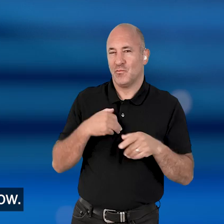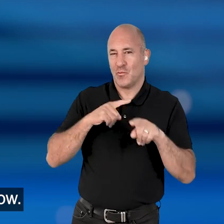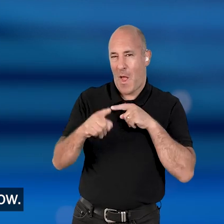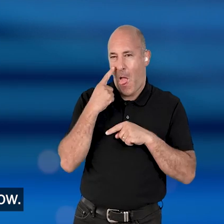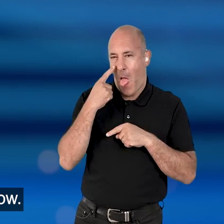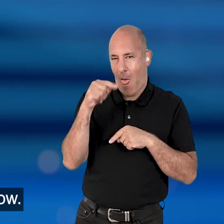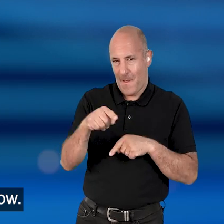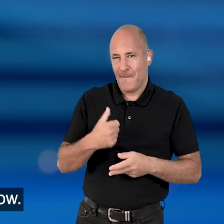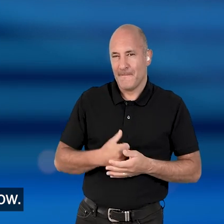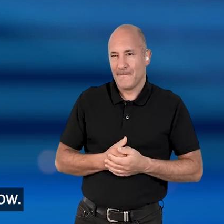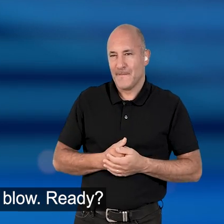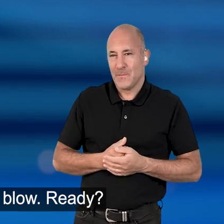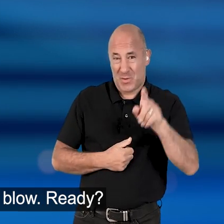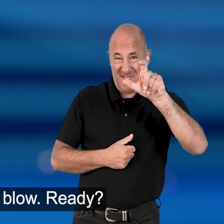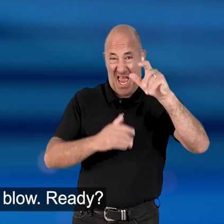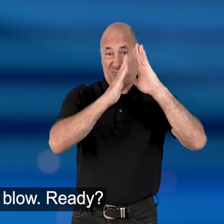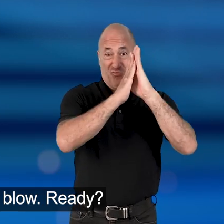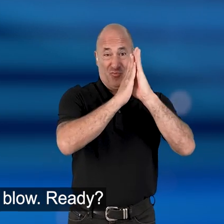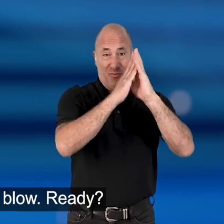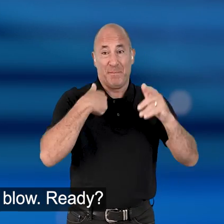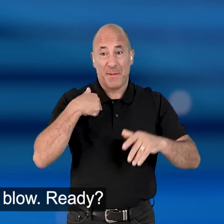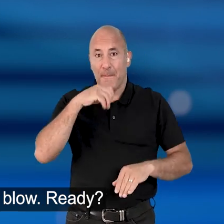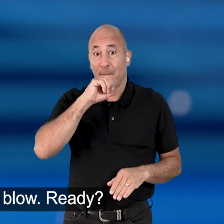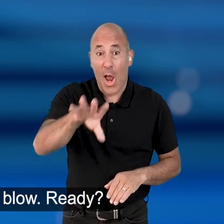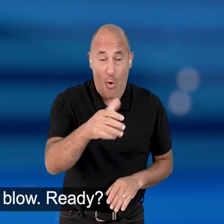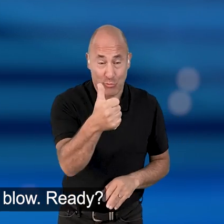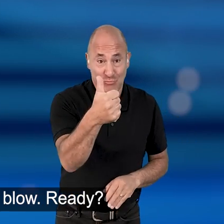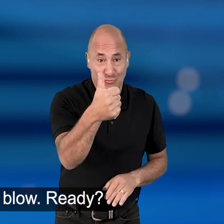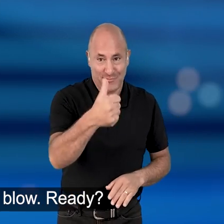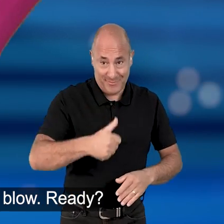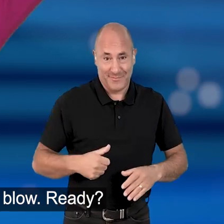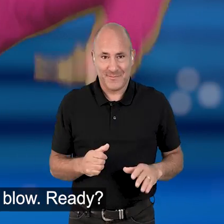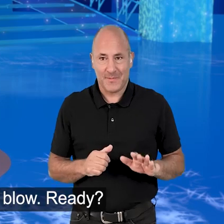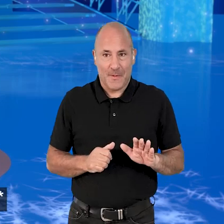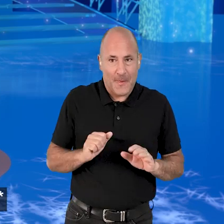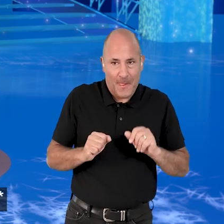try this side now. You stay tall and strong. I'll give you a blow. Ready?